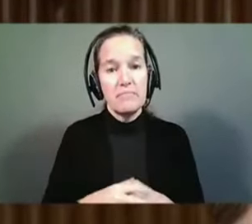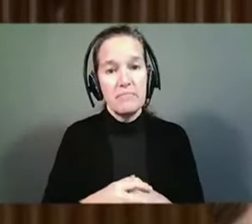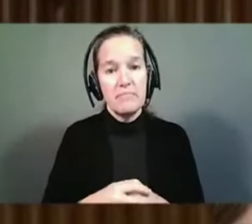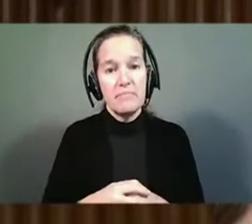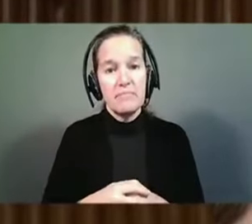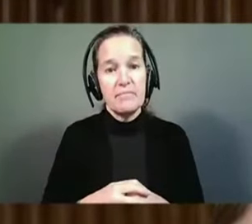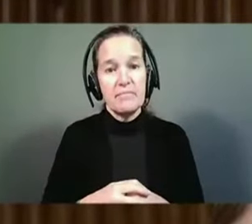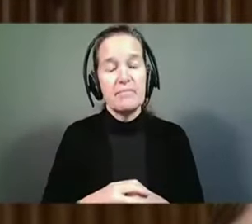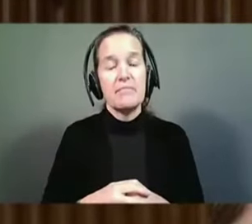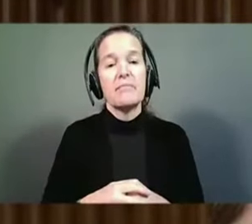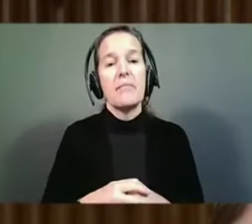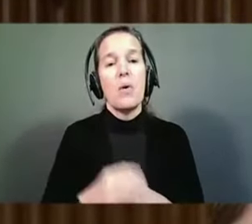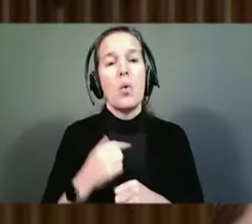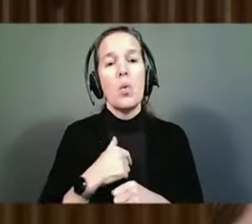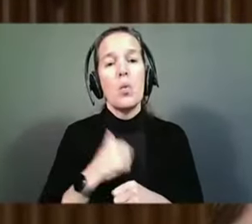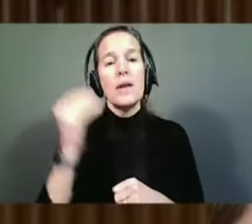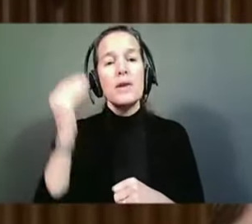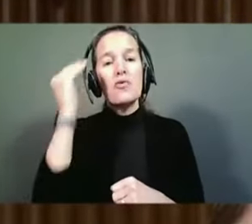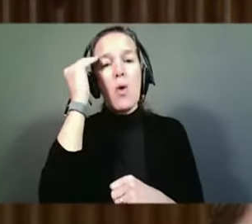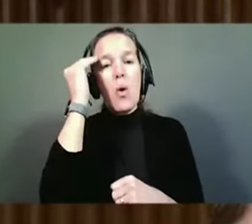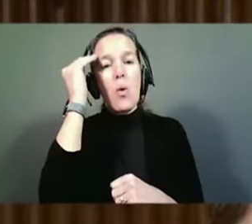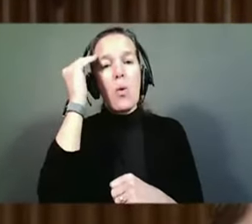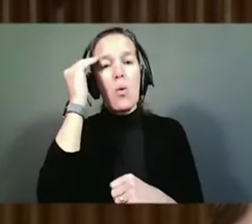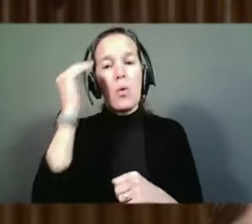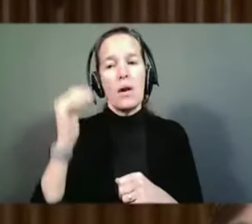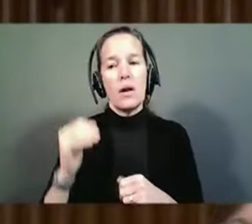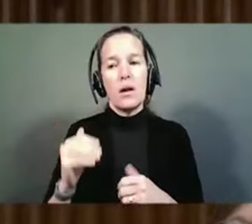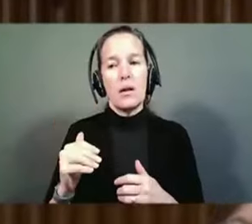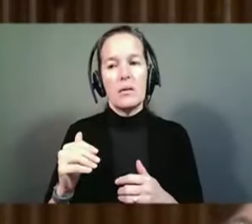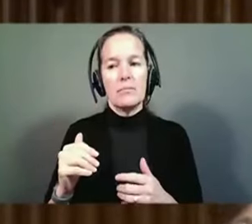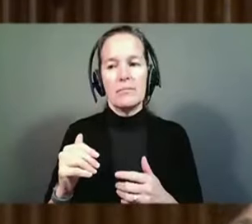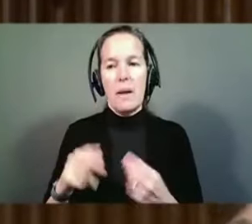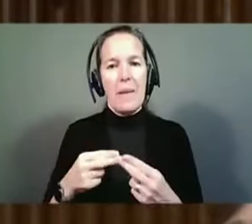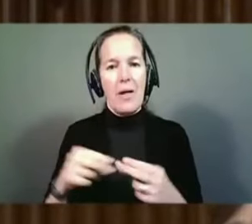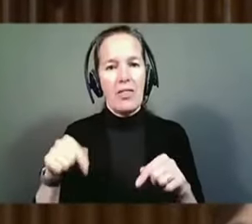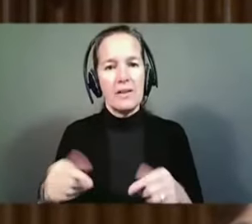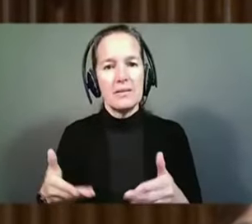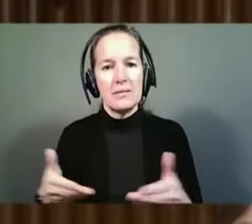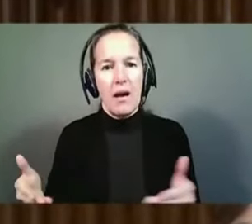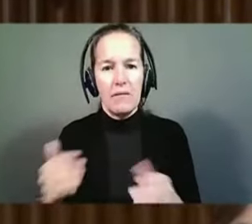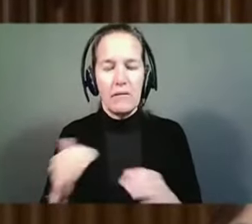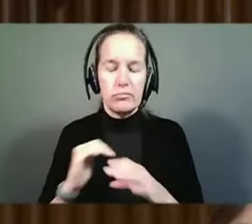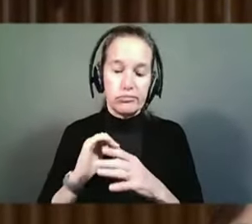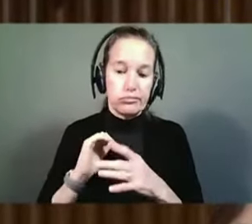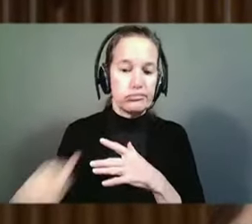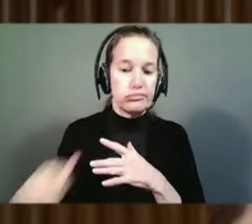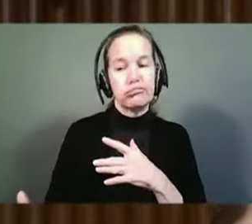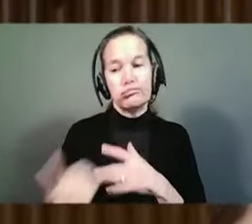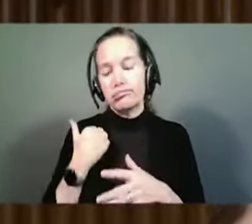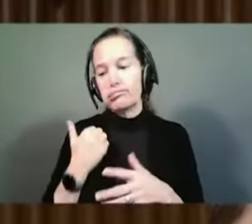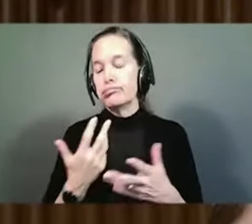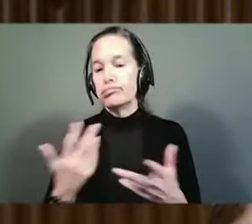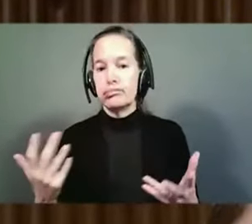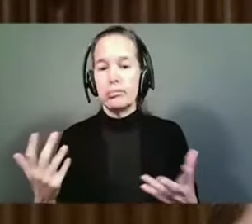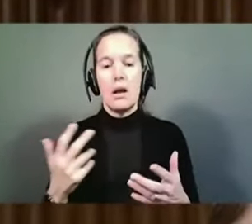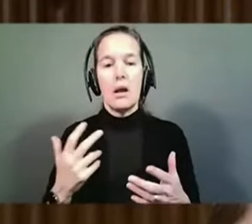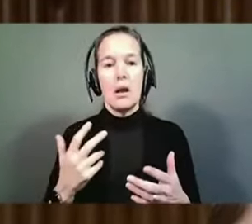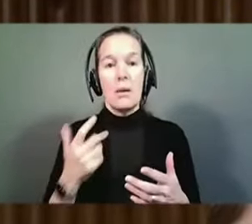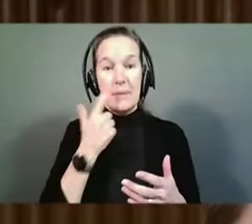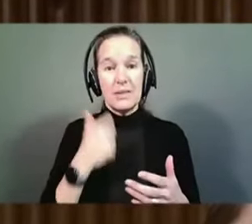We know this stuff backwards and forwards, not only because we live it, but so many of us have had to do our own research. You